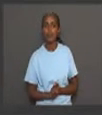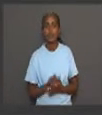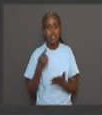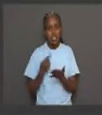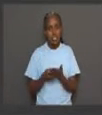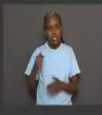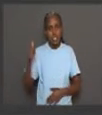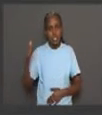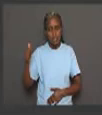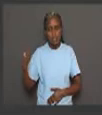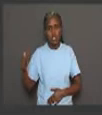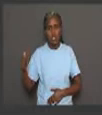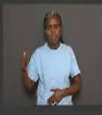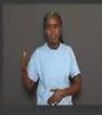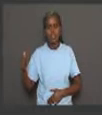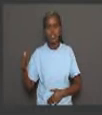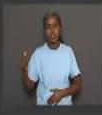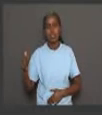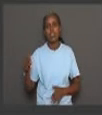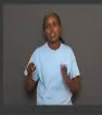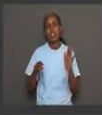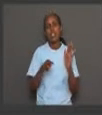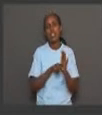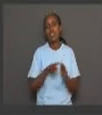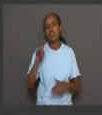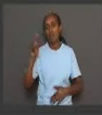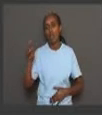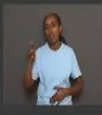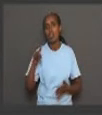It is accelerating at minus